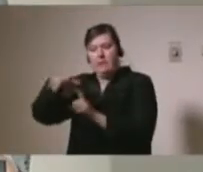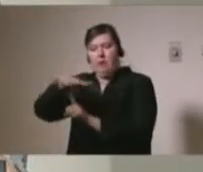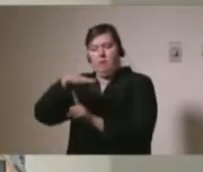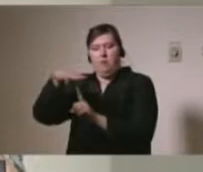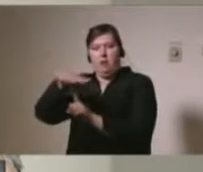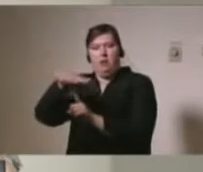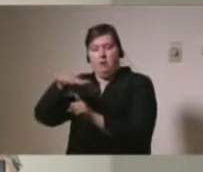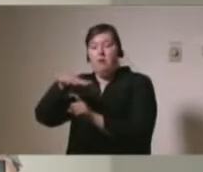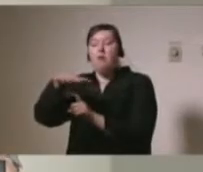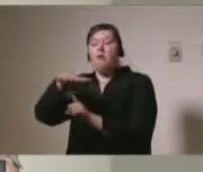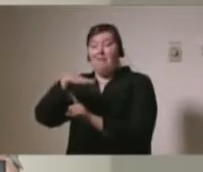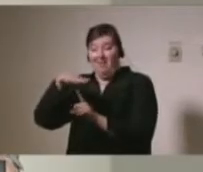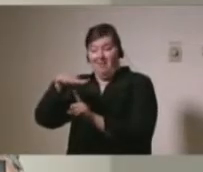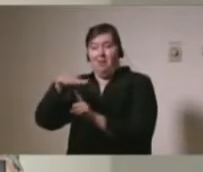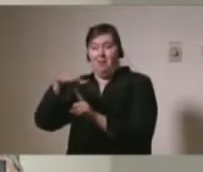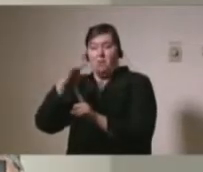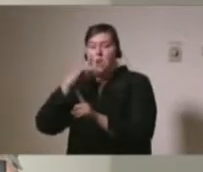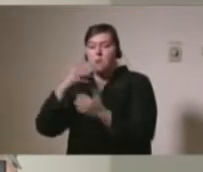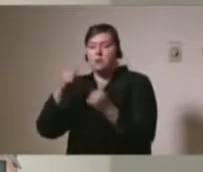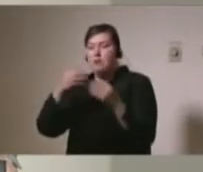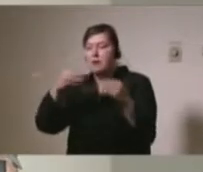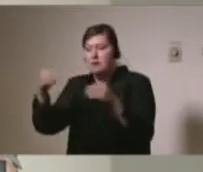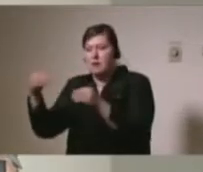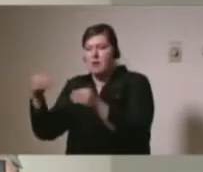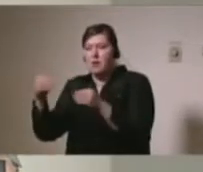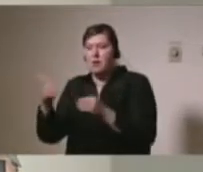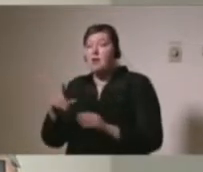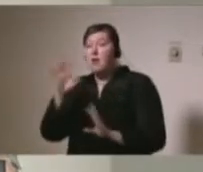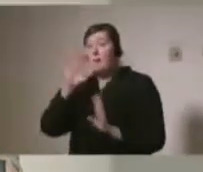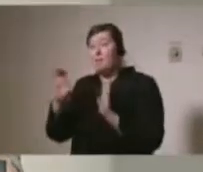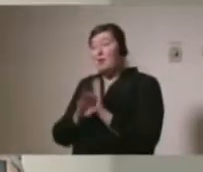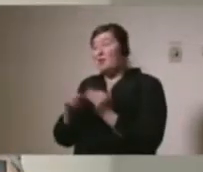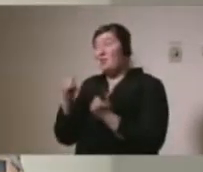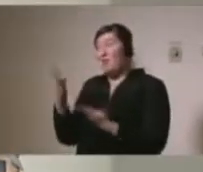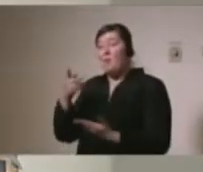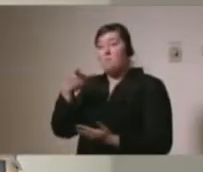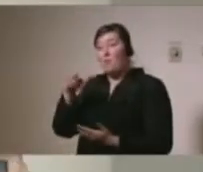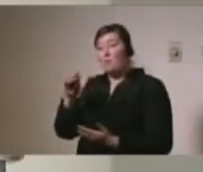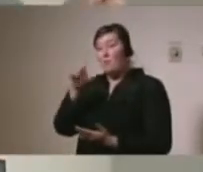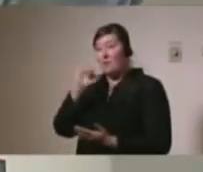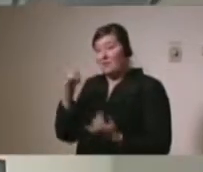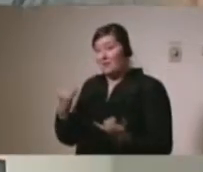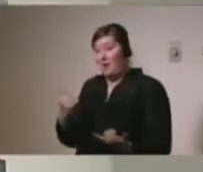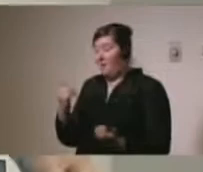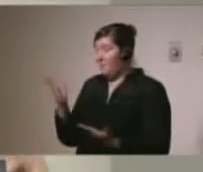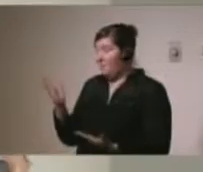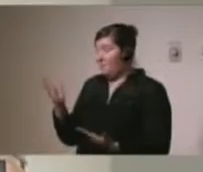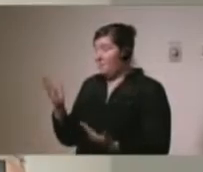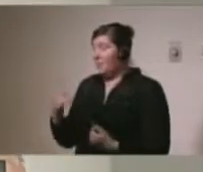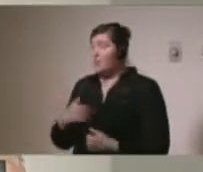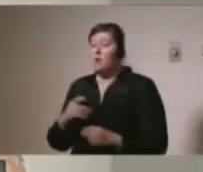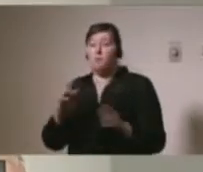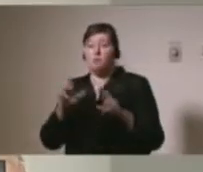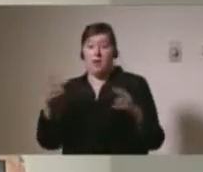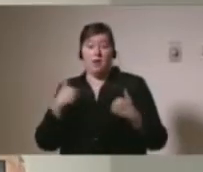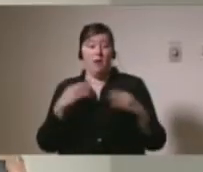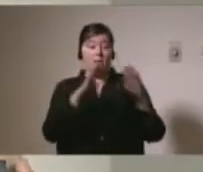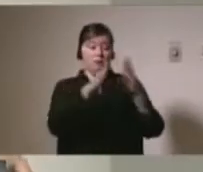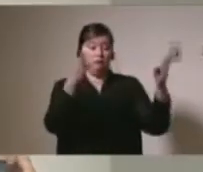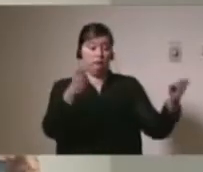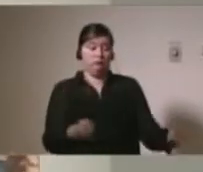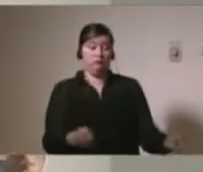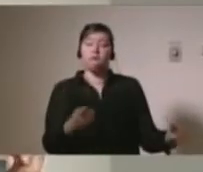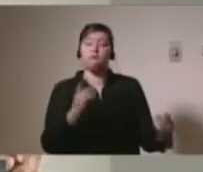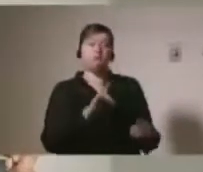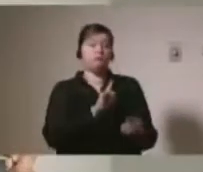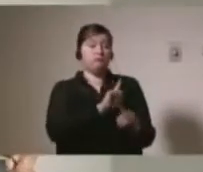Here you have a picture of our post office today. We have the postal wicket for letters. We